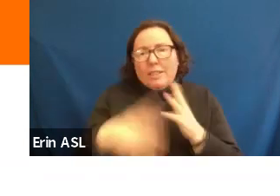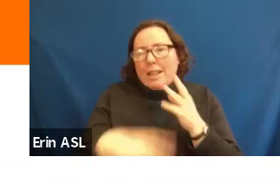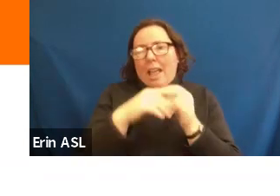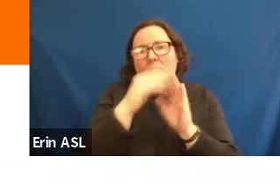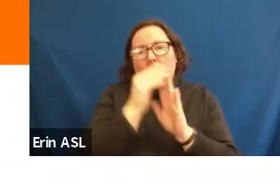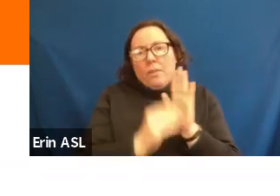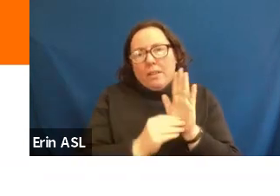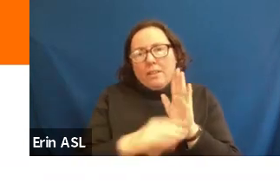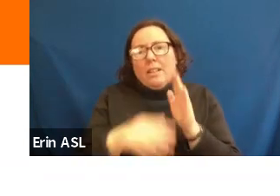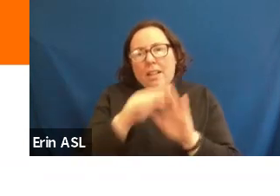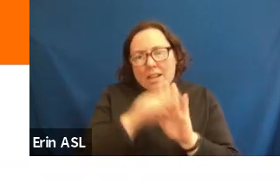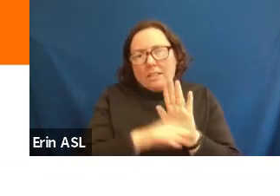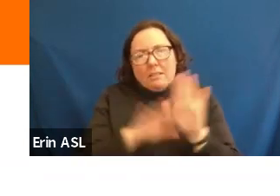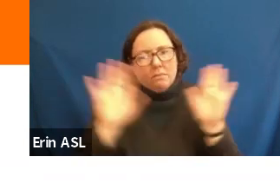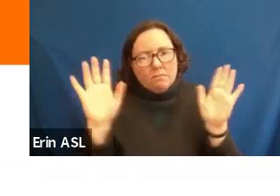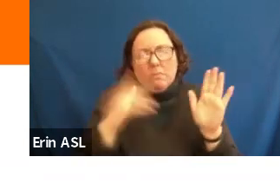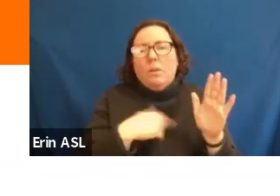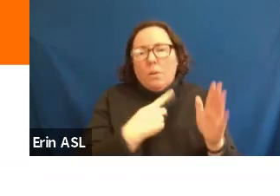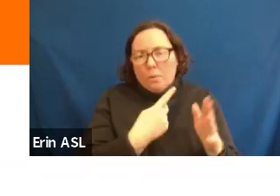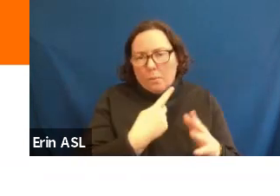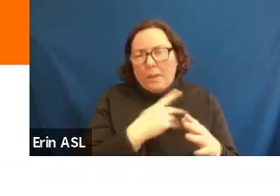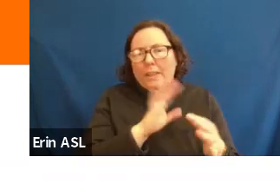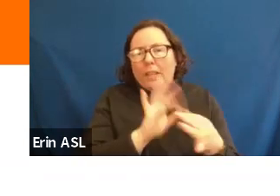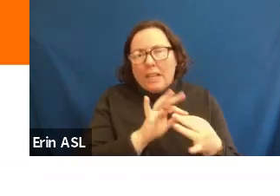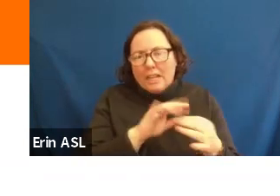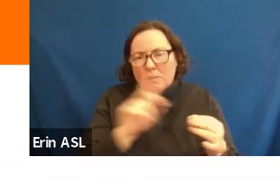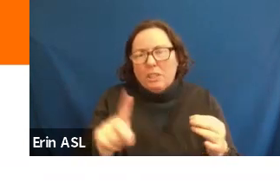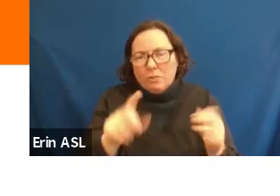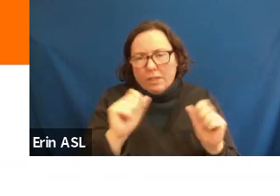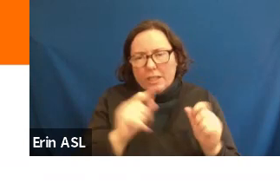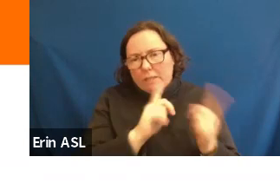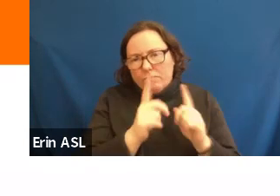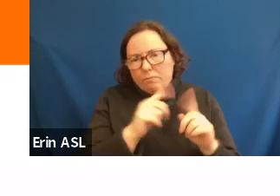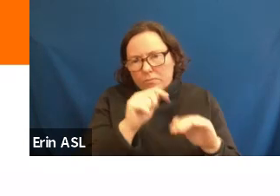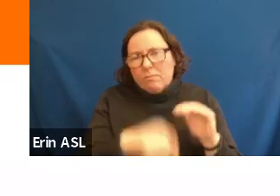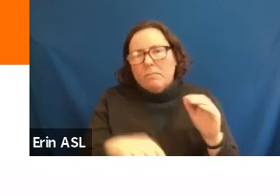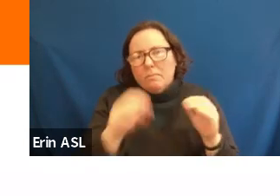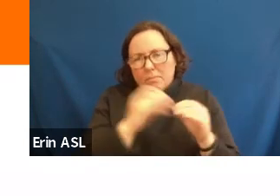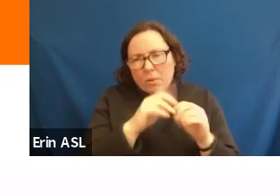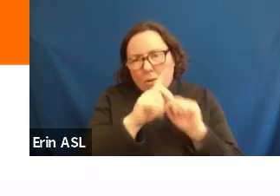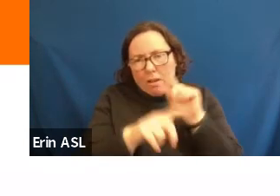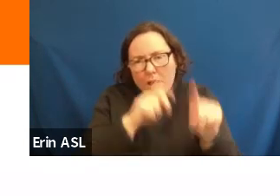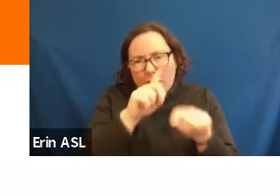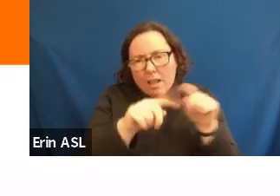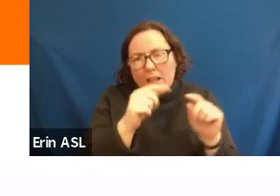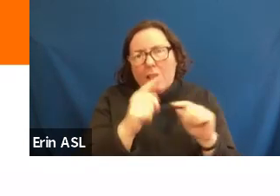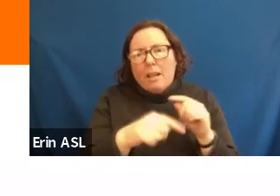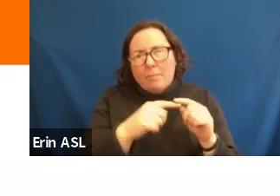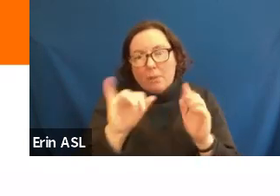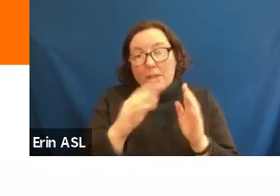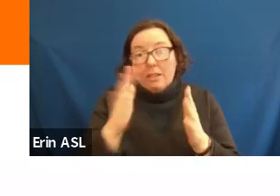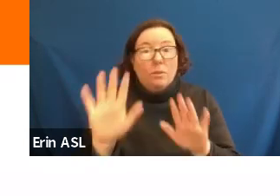have connected with Detroit, and I believe we'll be able to have some more in-depth conversations with them. And so it's great to